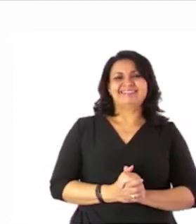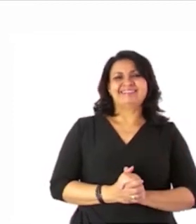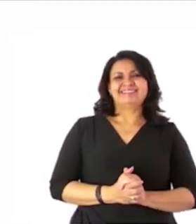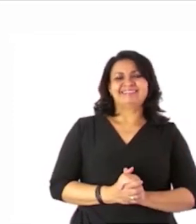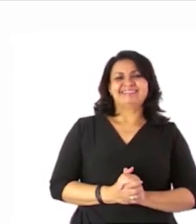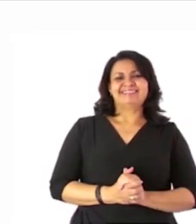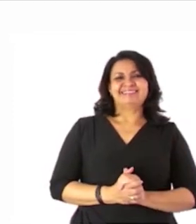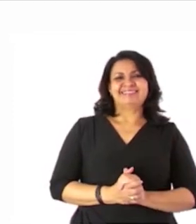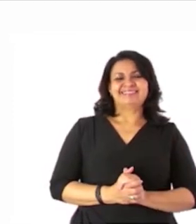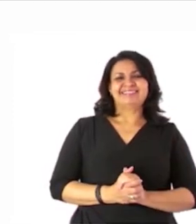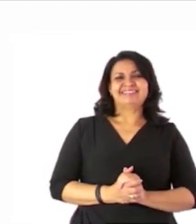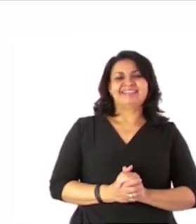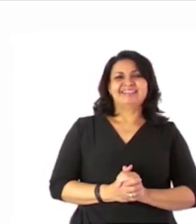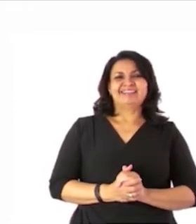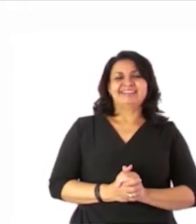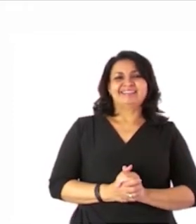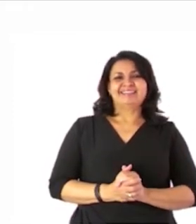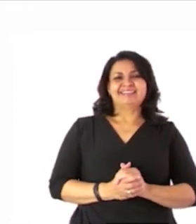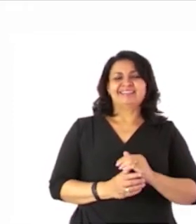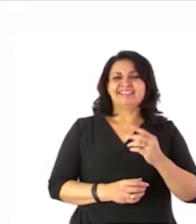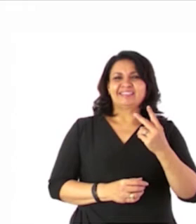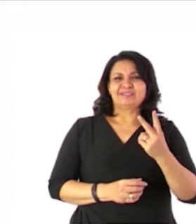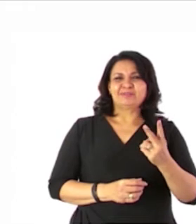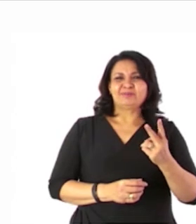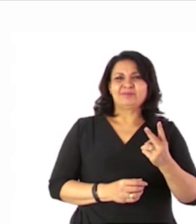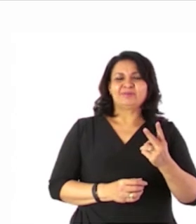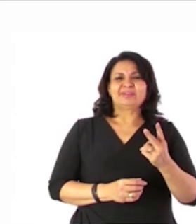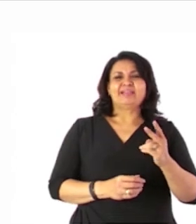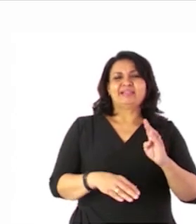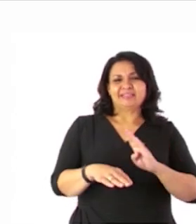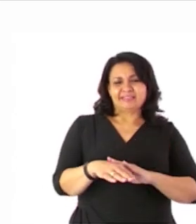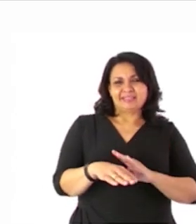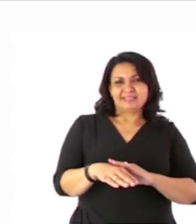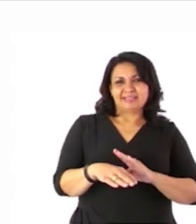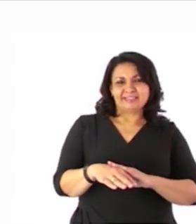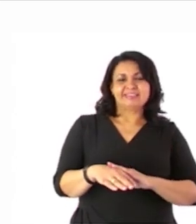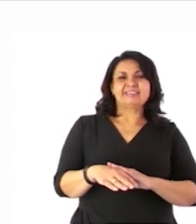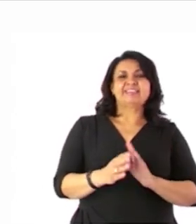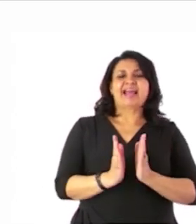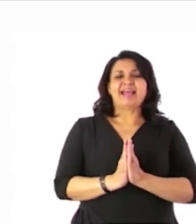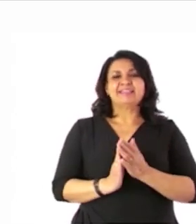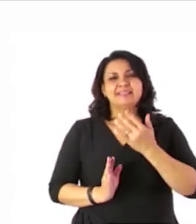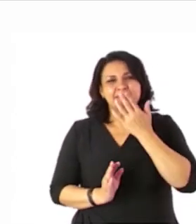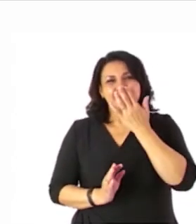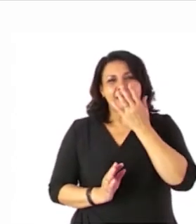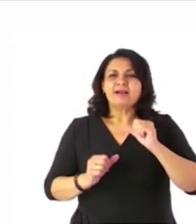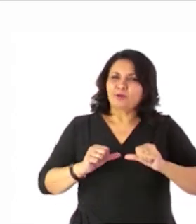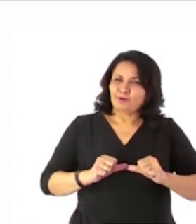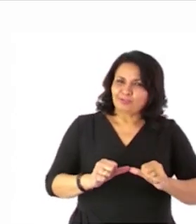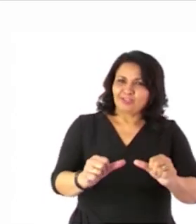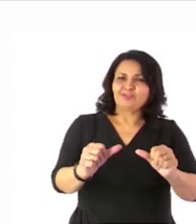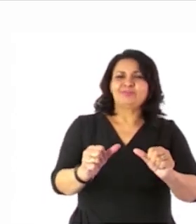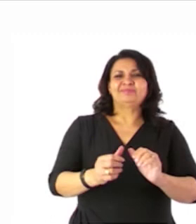much. Now this too, the sense of touch and smell you can do at